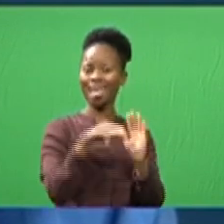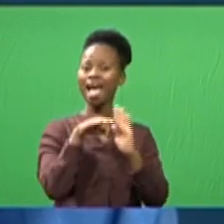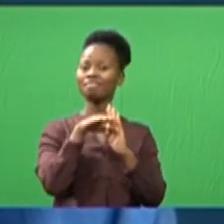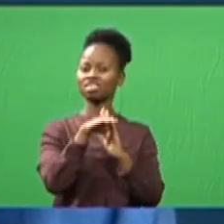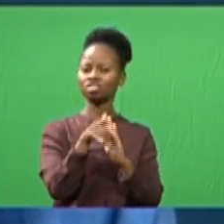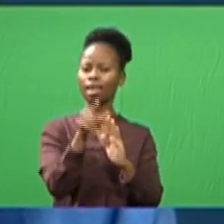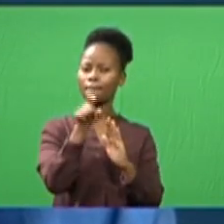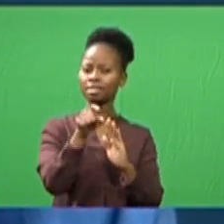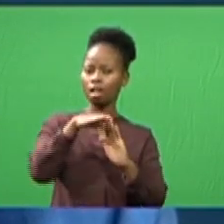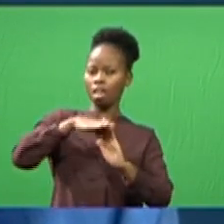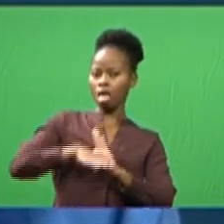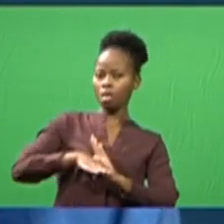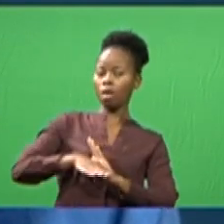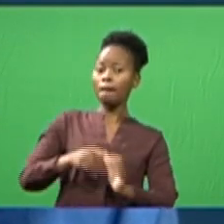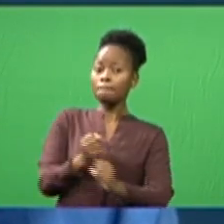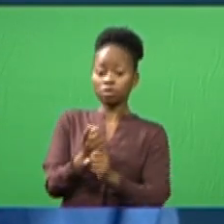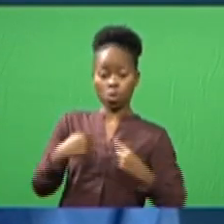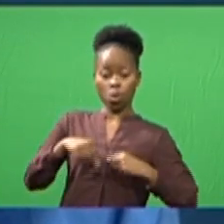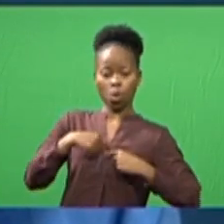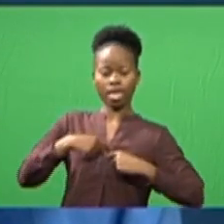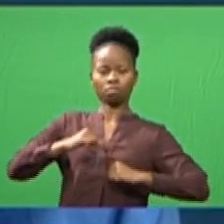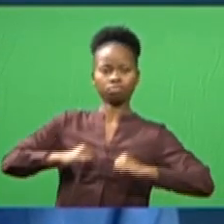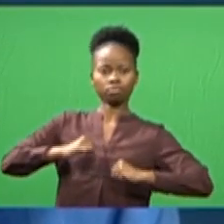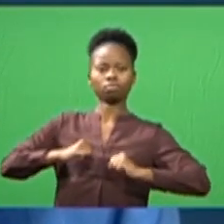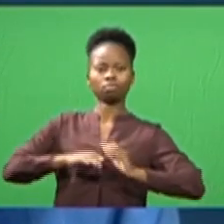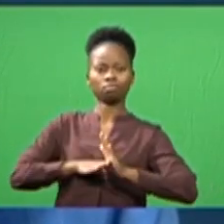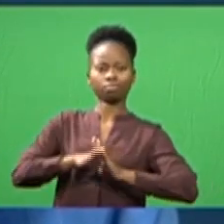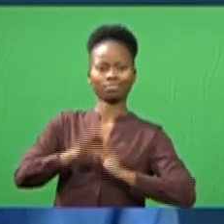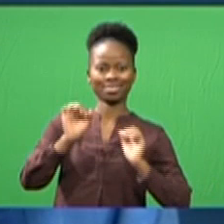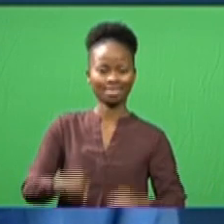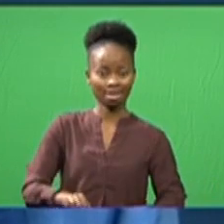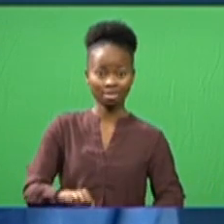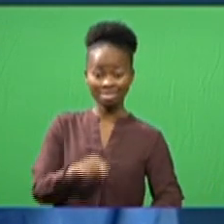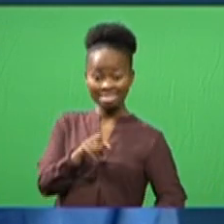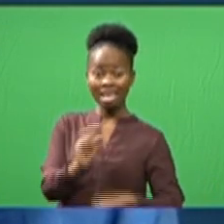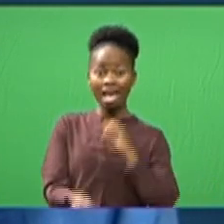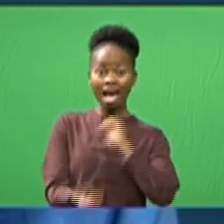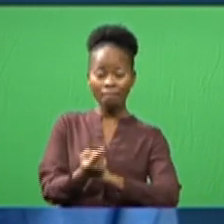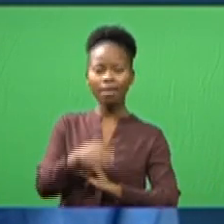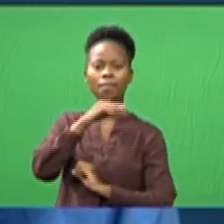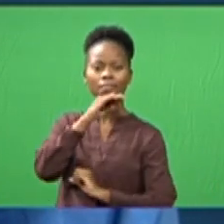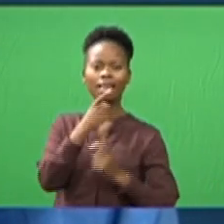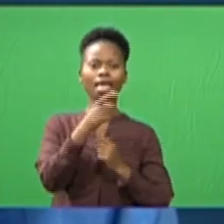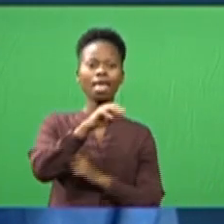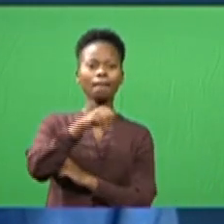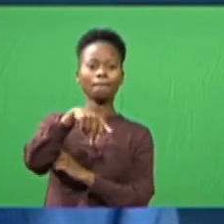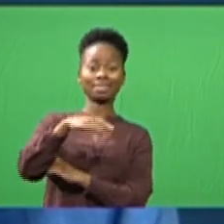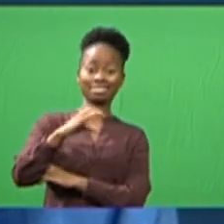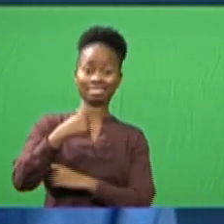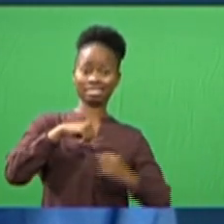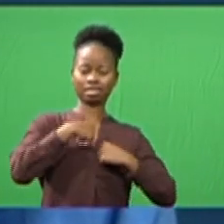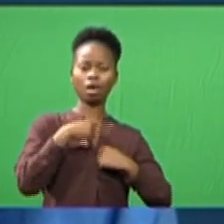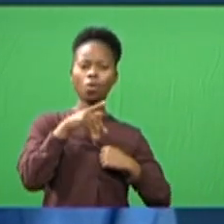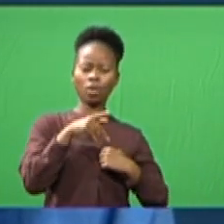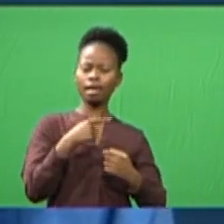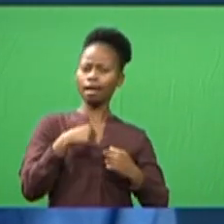the recovery. Such steps will enhance the effectiveness of monetary policy and its transmission to the